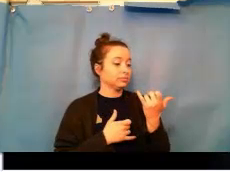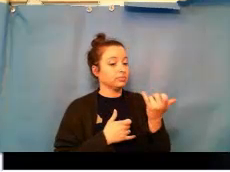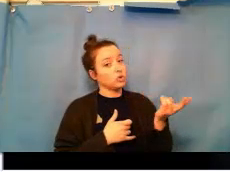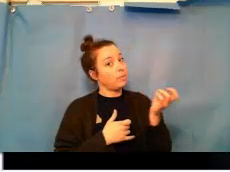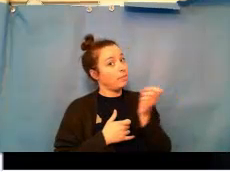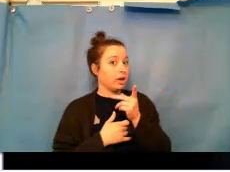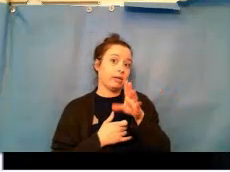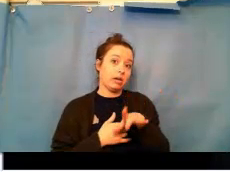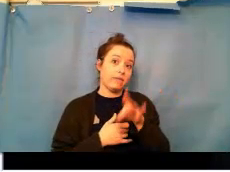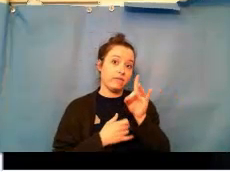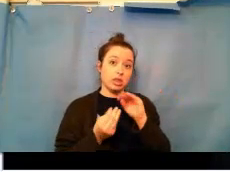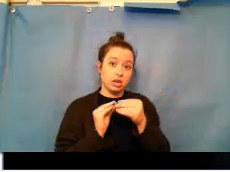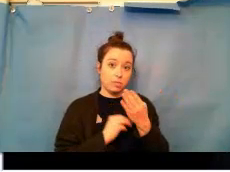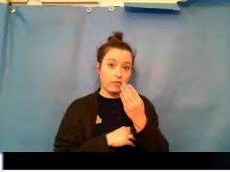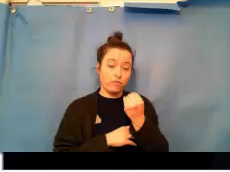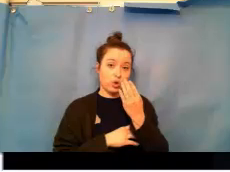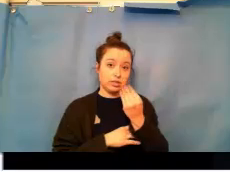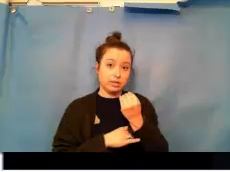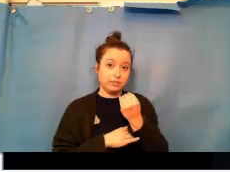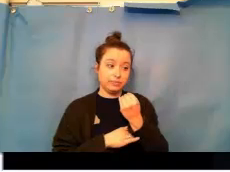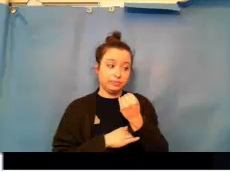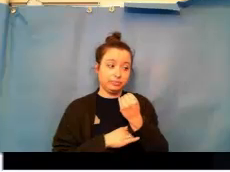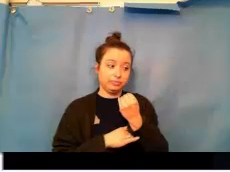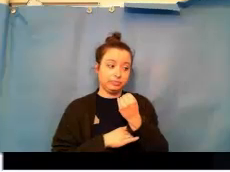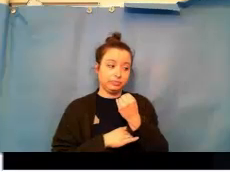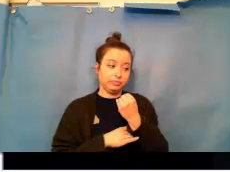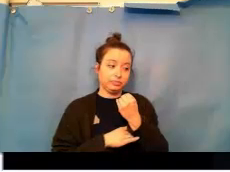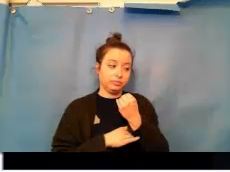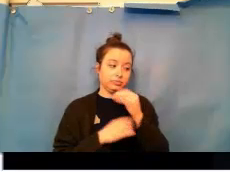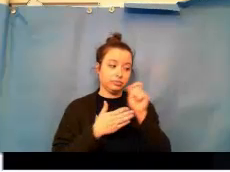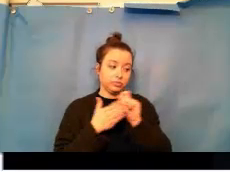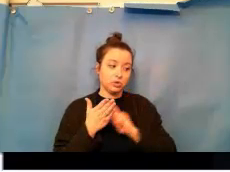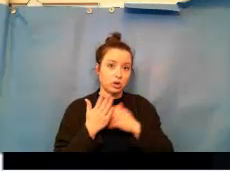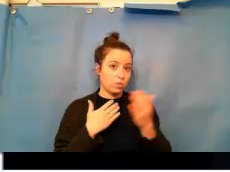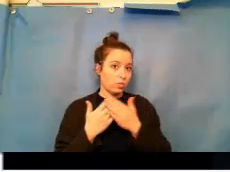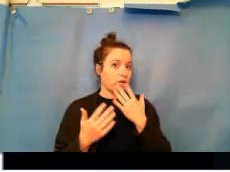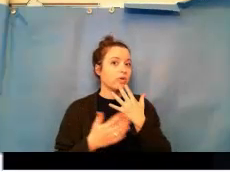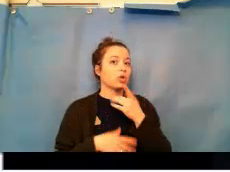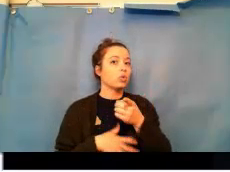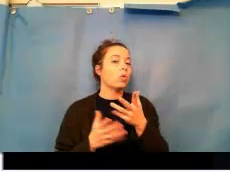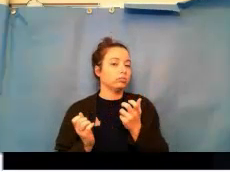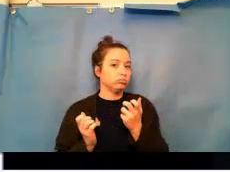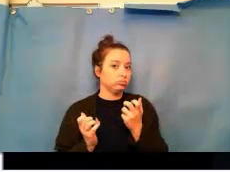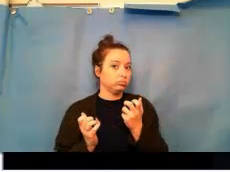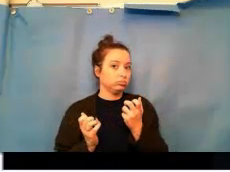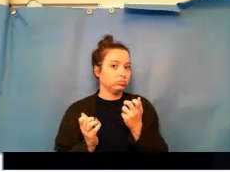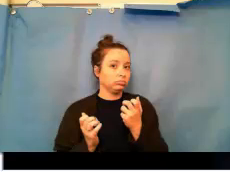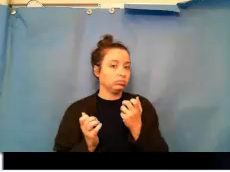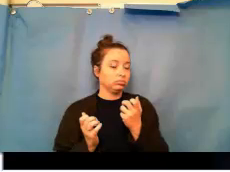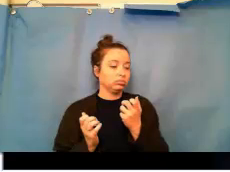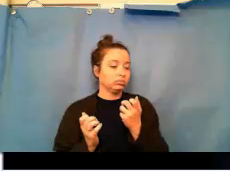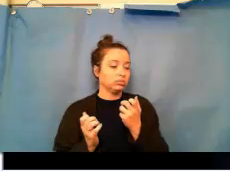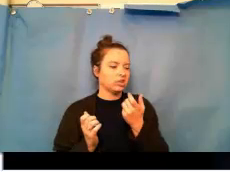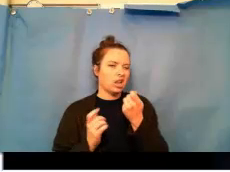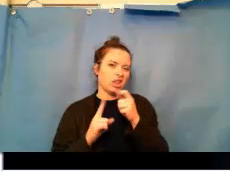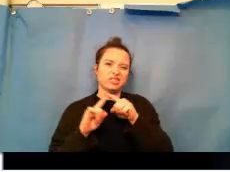and I'm going to find the number 14. And then you can color it whatever color you want. This is a little